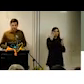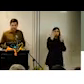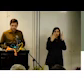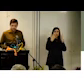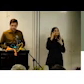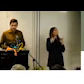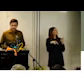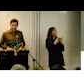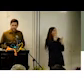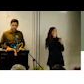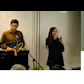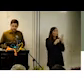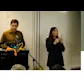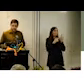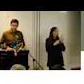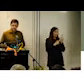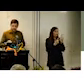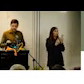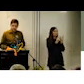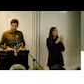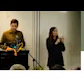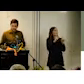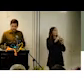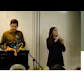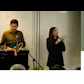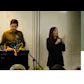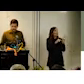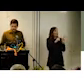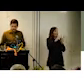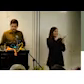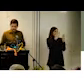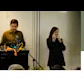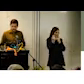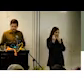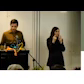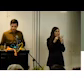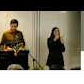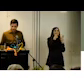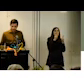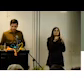other stage of sleep called non-rapid eye movement sleep, which have these other distinct waveforms going on.